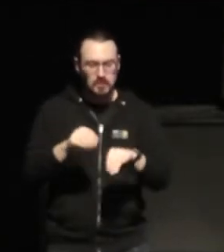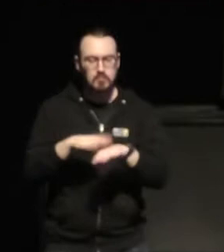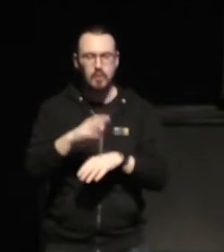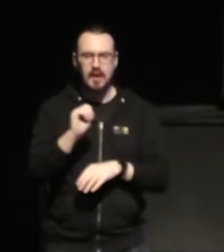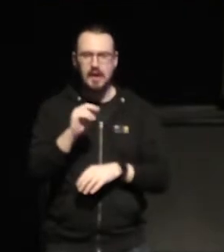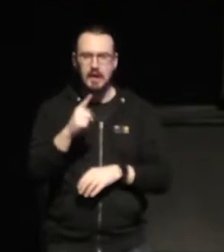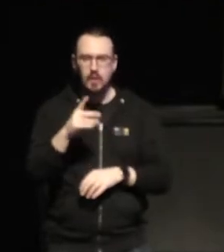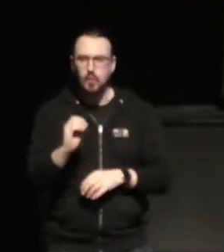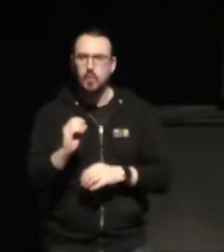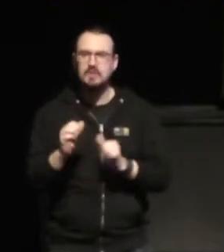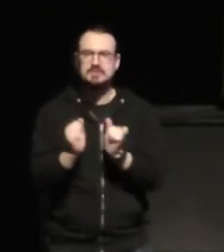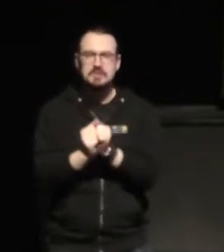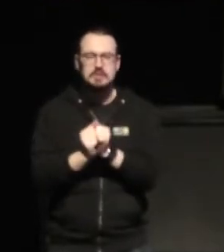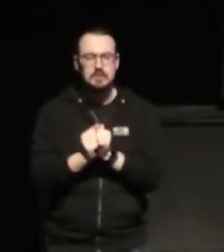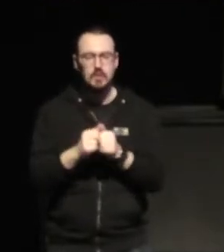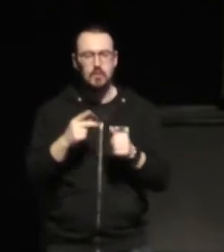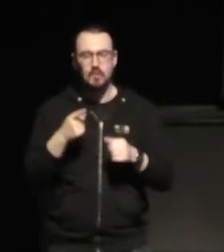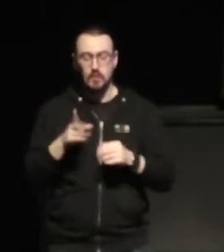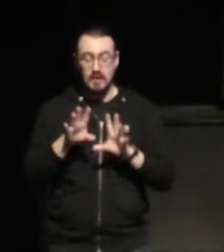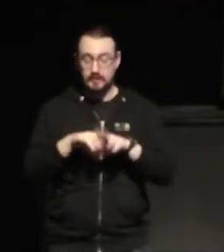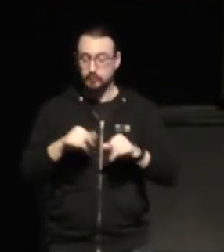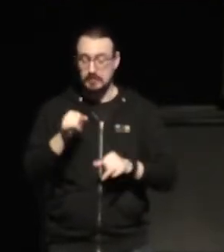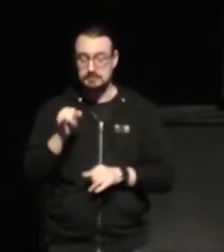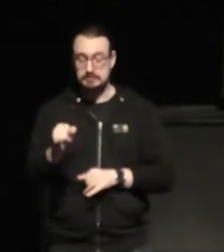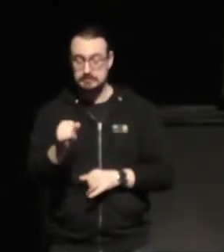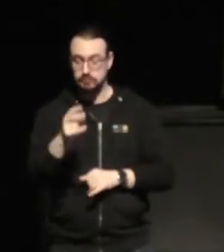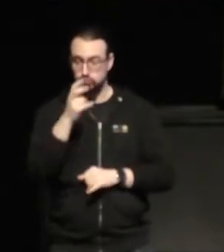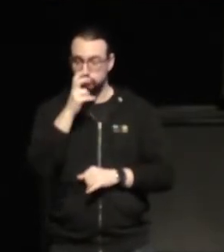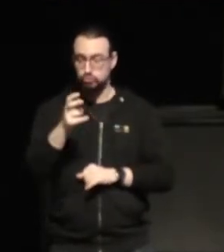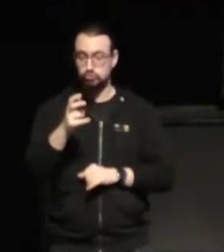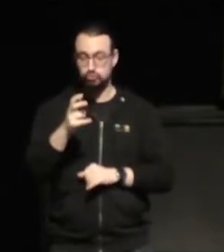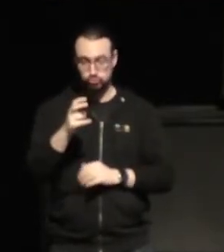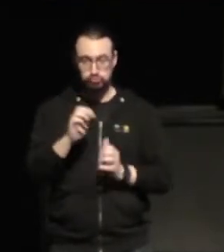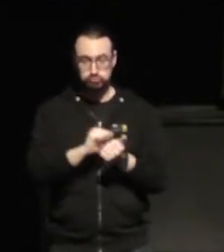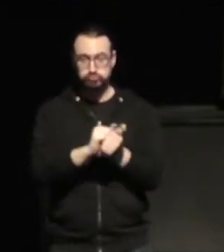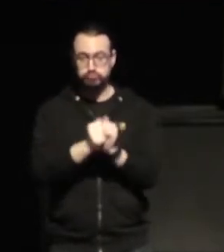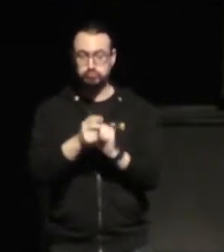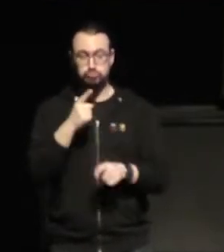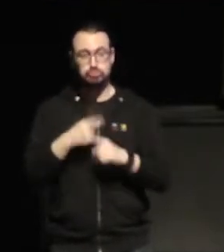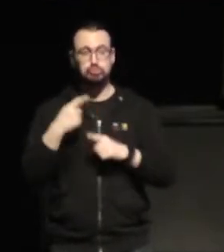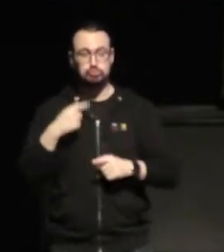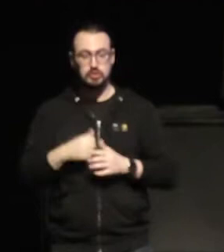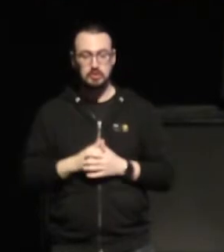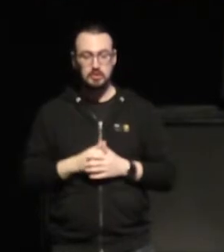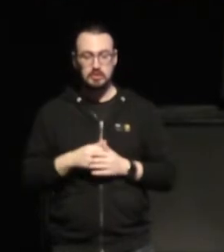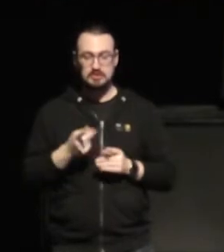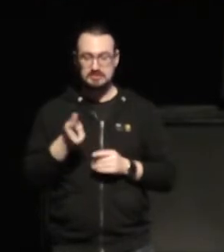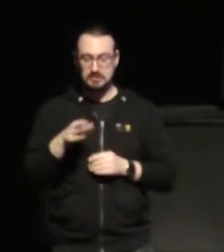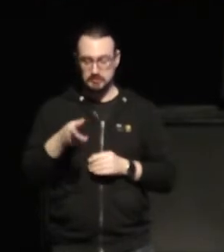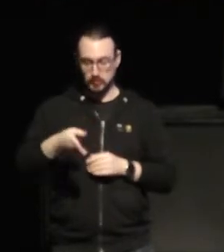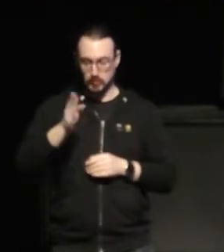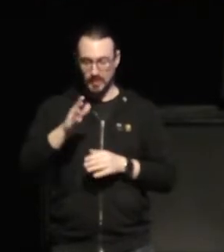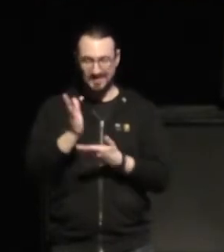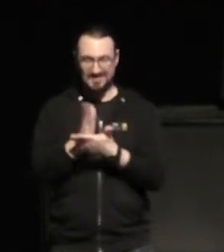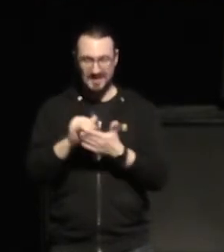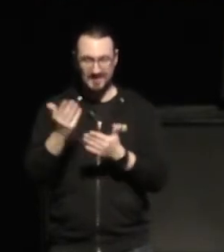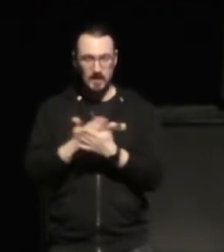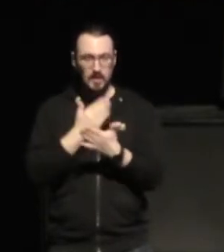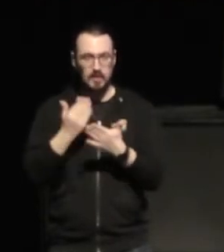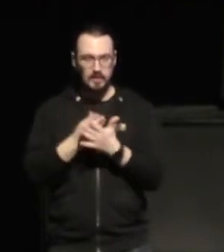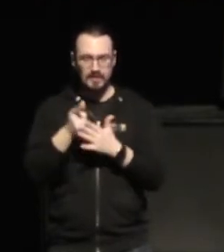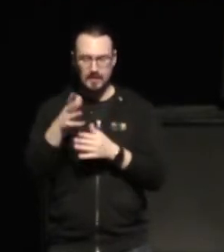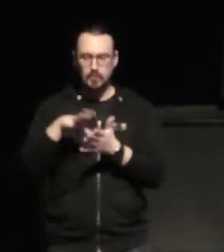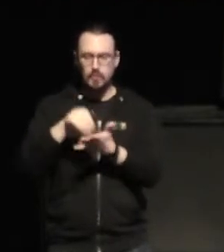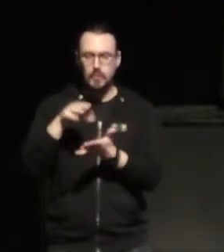way, and the results are there. Like in the places, for example, in the northern part of the country, there